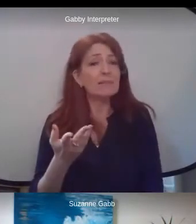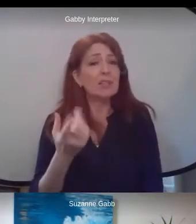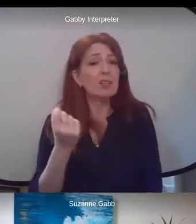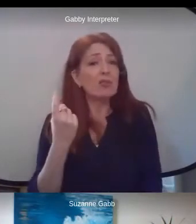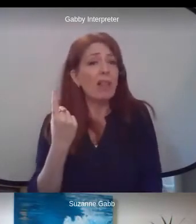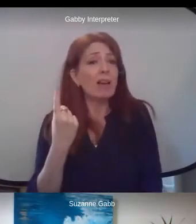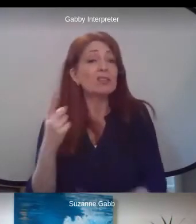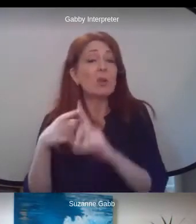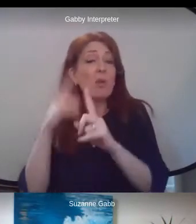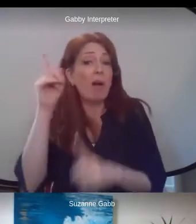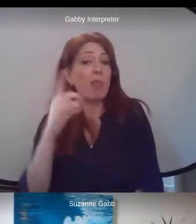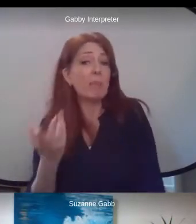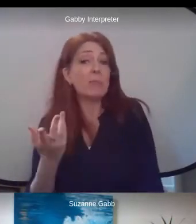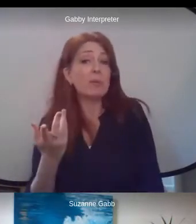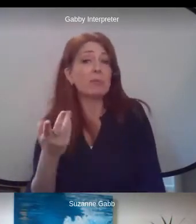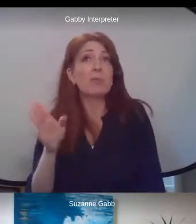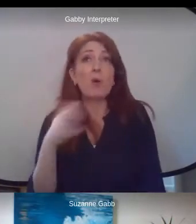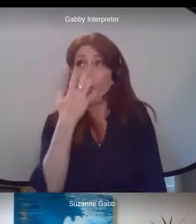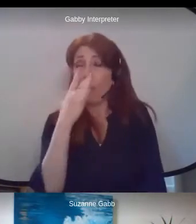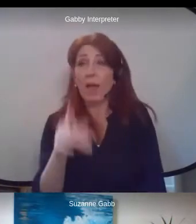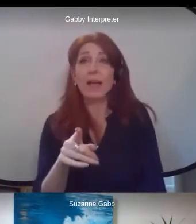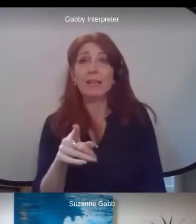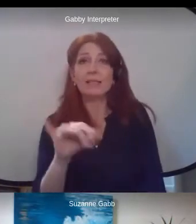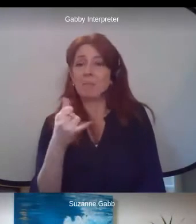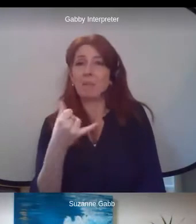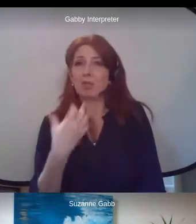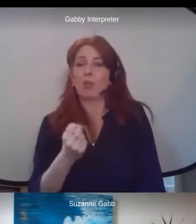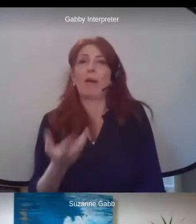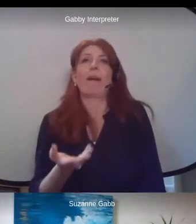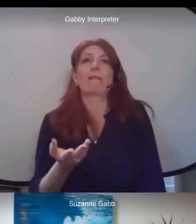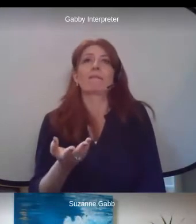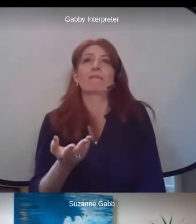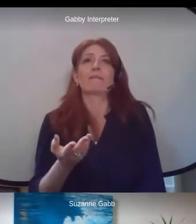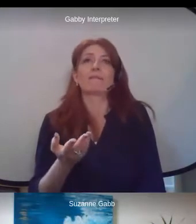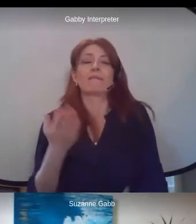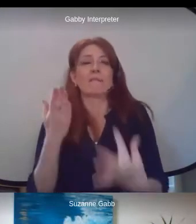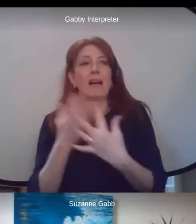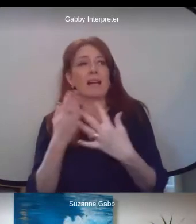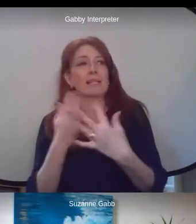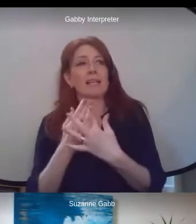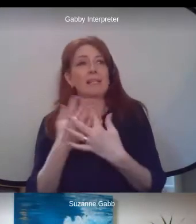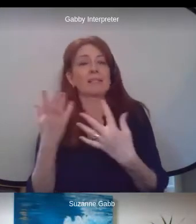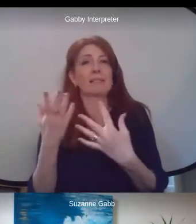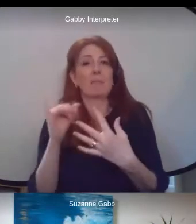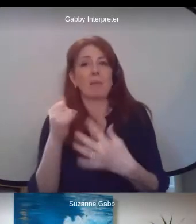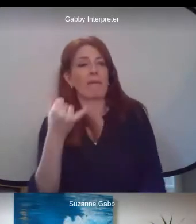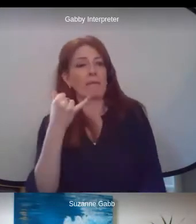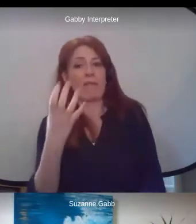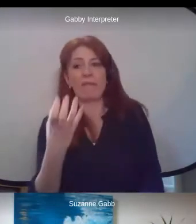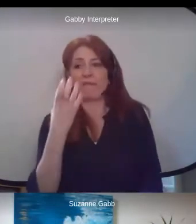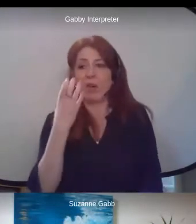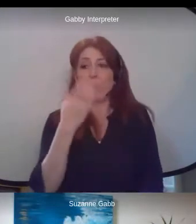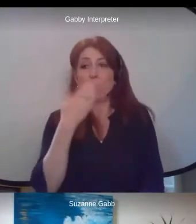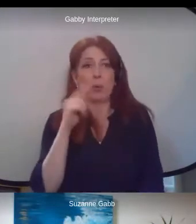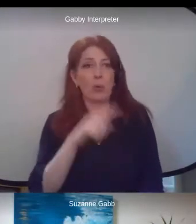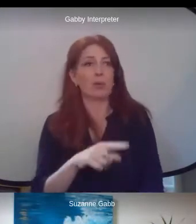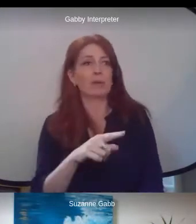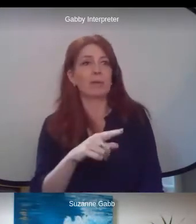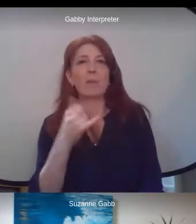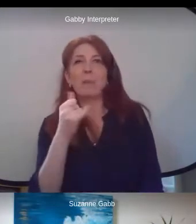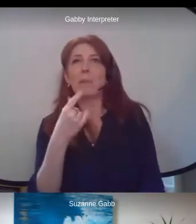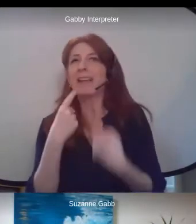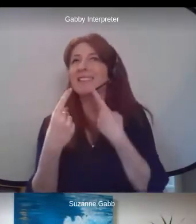other people sort of all ages that might not have access to, even if they might have a phone, they haven't got that much data on their